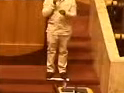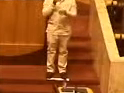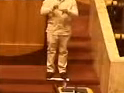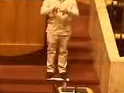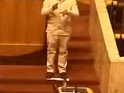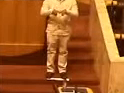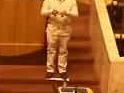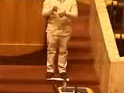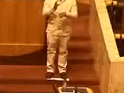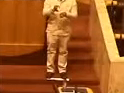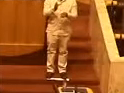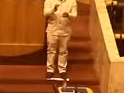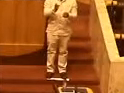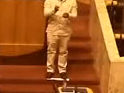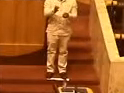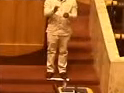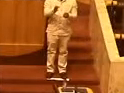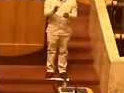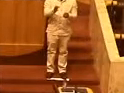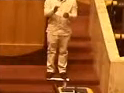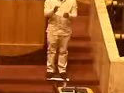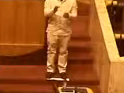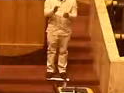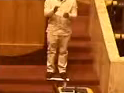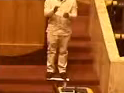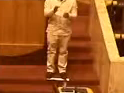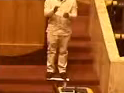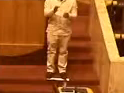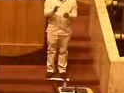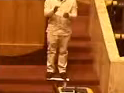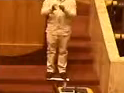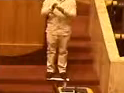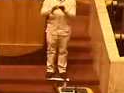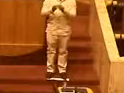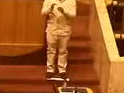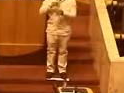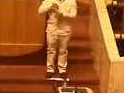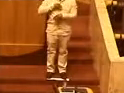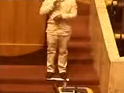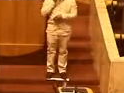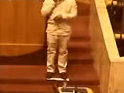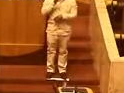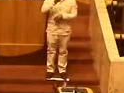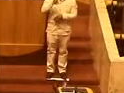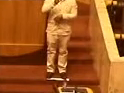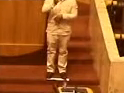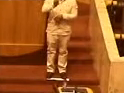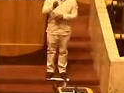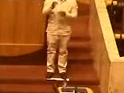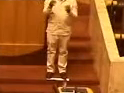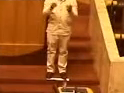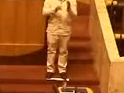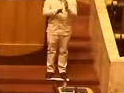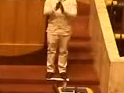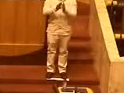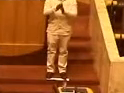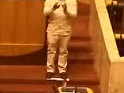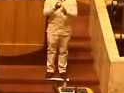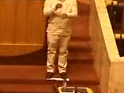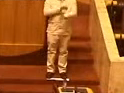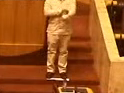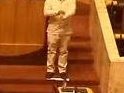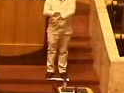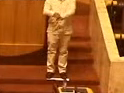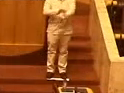be handing it over to our community members in June. Upgrading from gravel to surface standard of